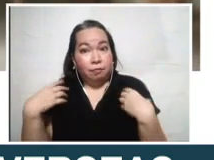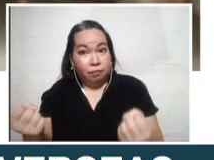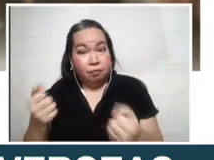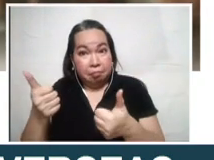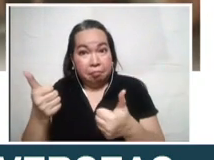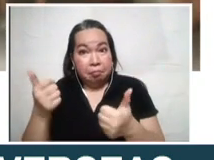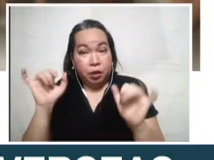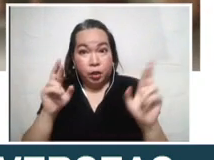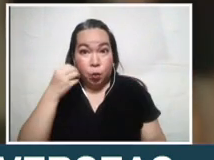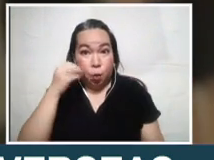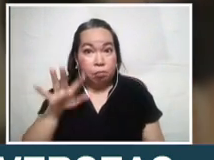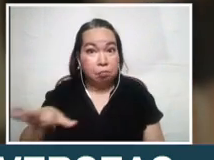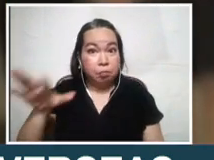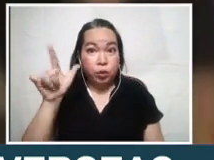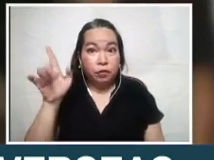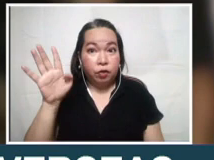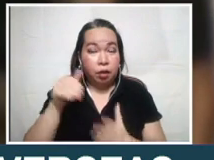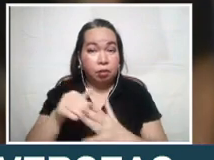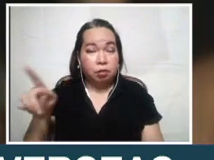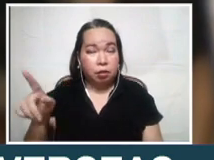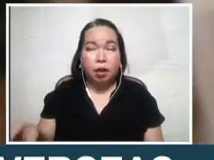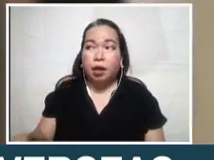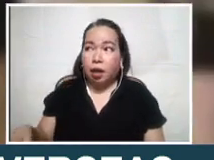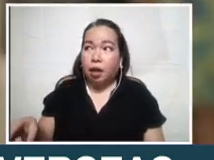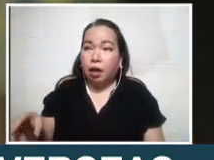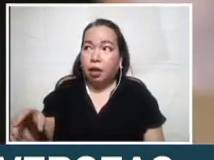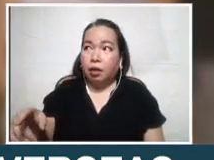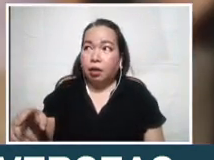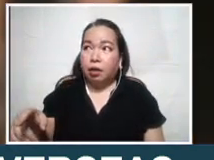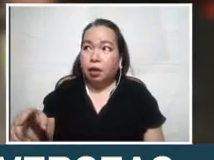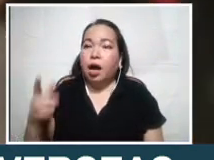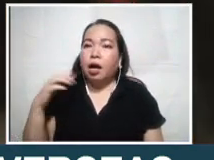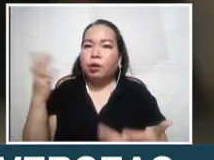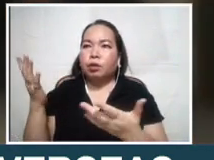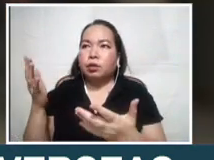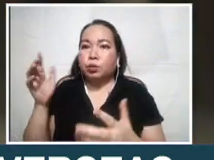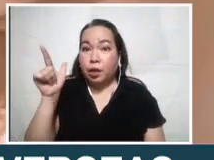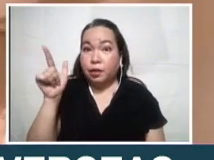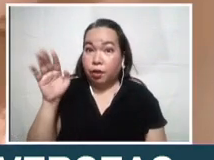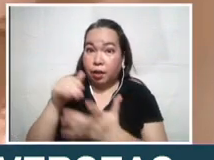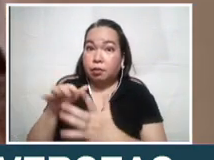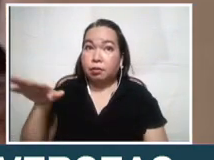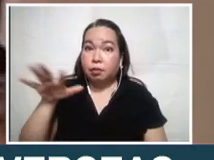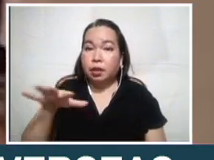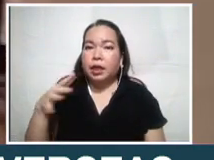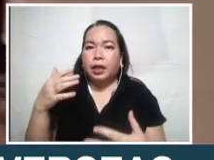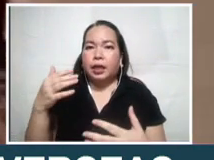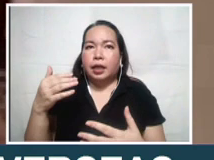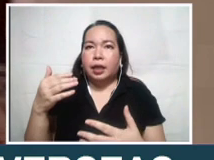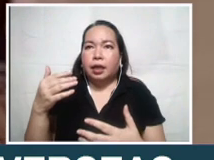that? So we are bringing them home. The 24,000, we will try to bring them home